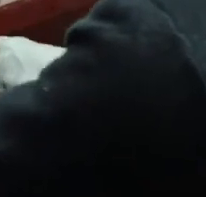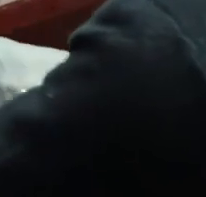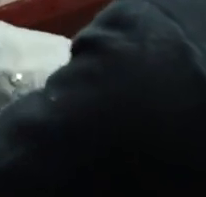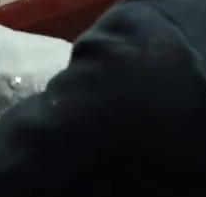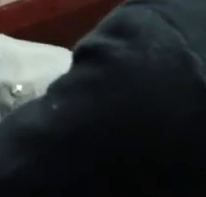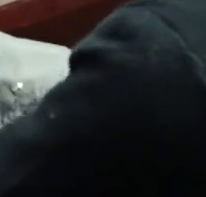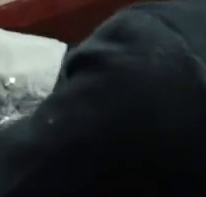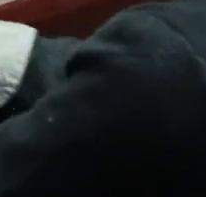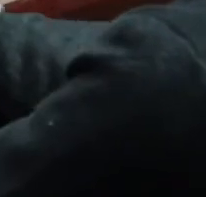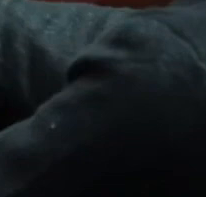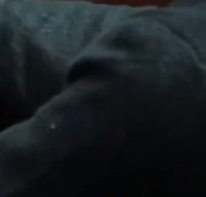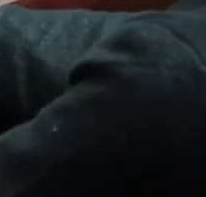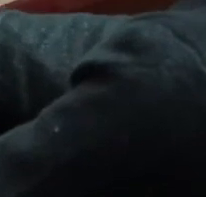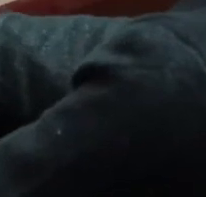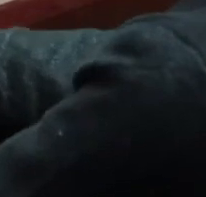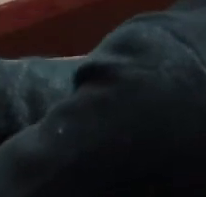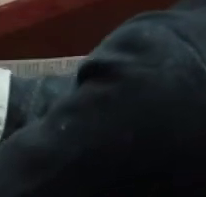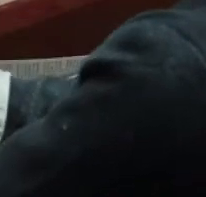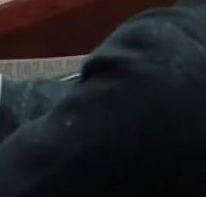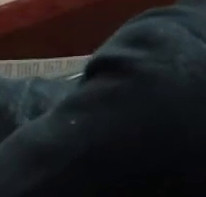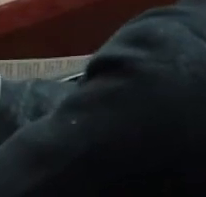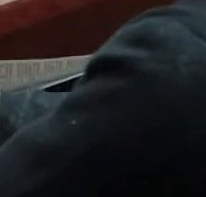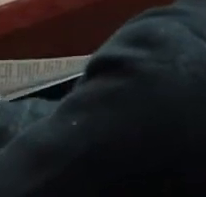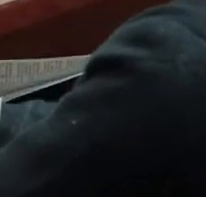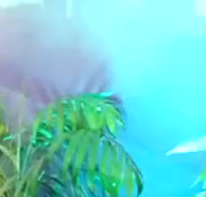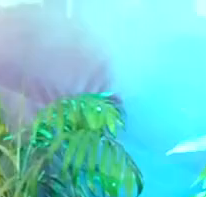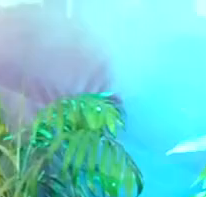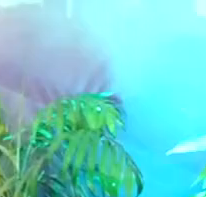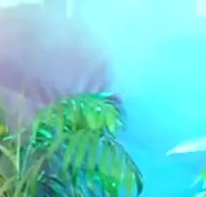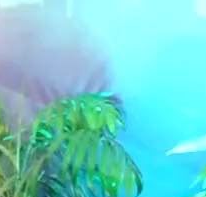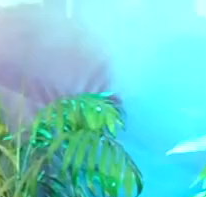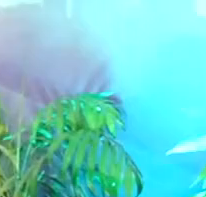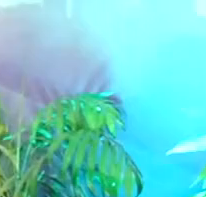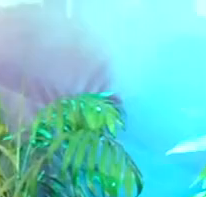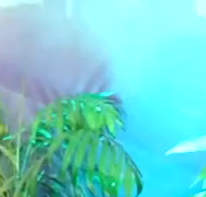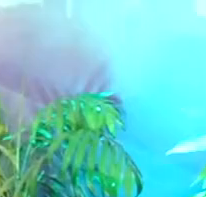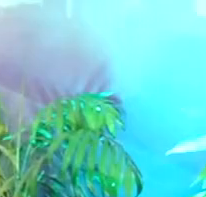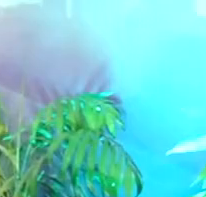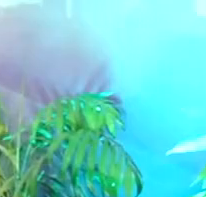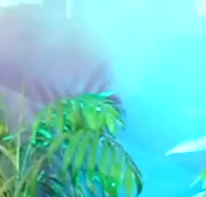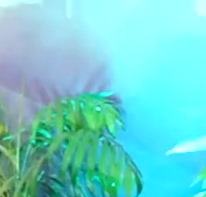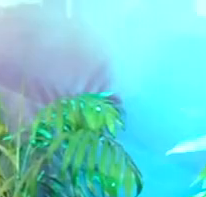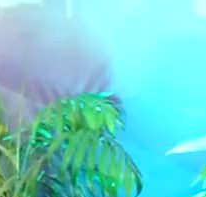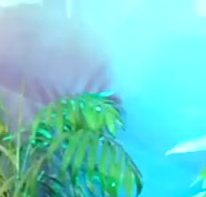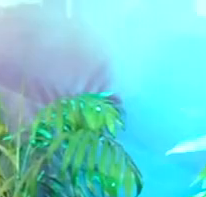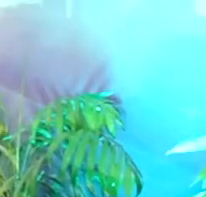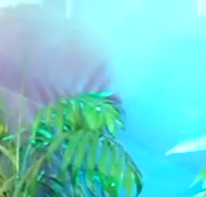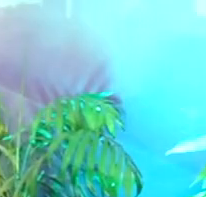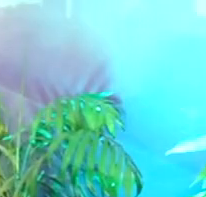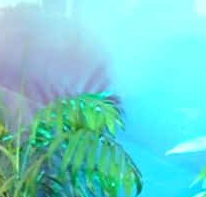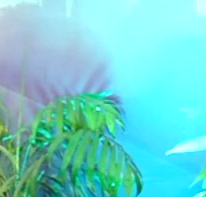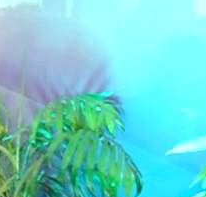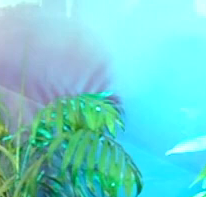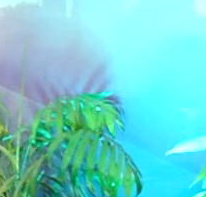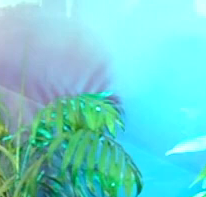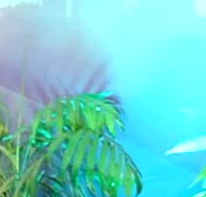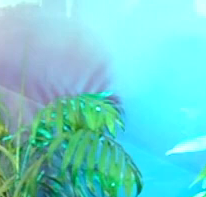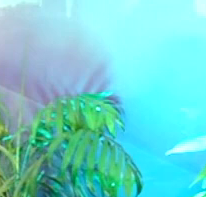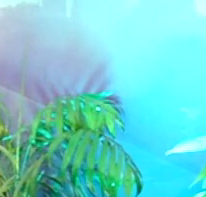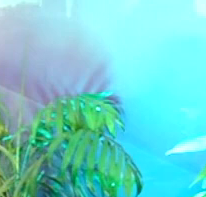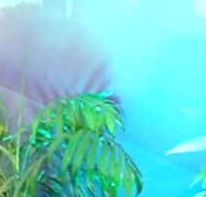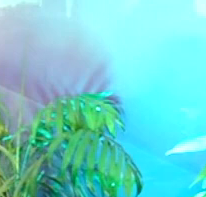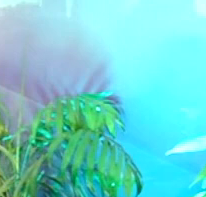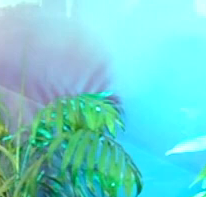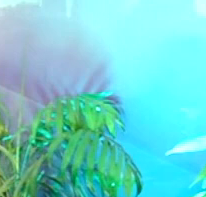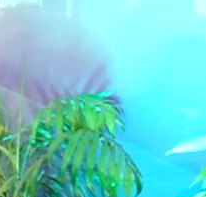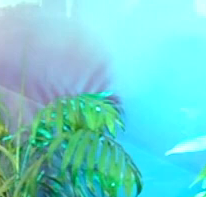Happy Sabbath. God is good. Let me see those who are happy to be in the house of the Lord. Thank you so much. May the